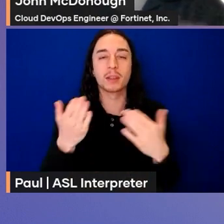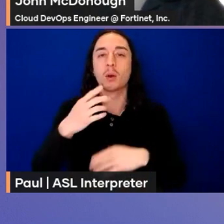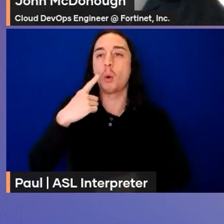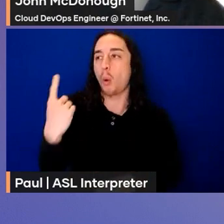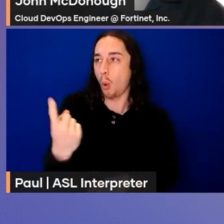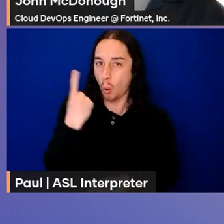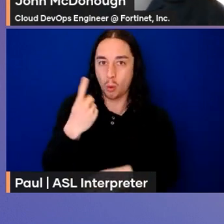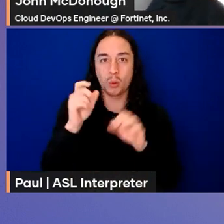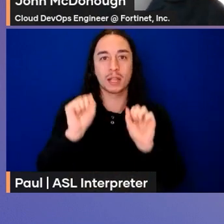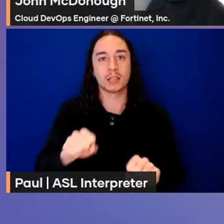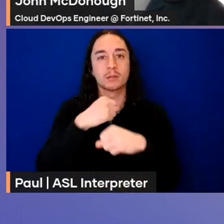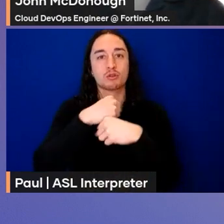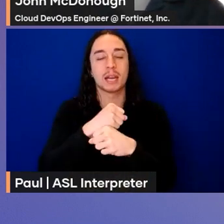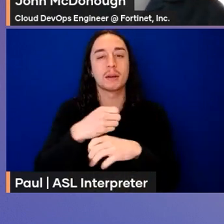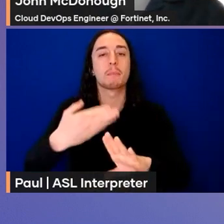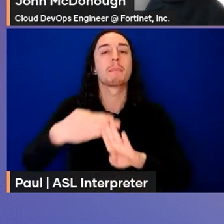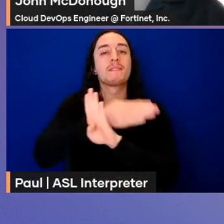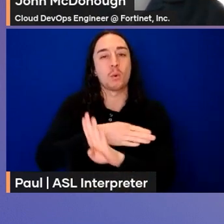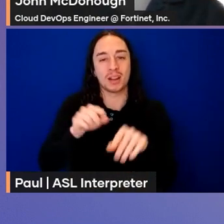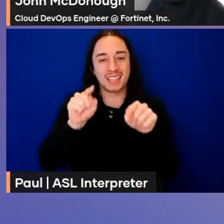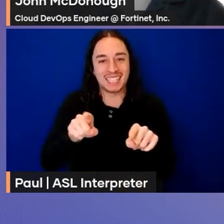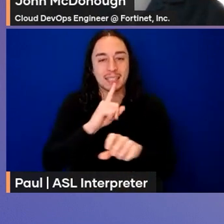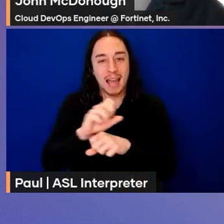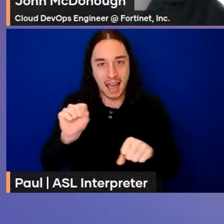this thing could run.